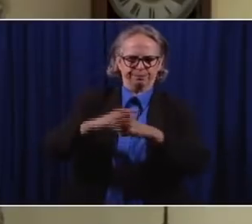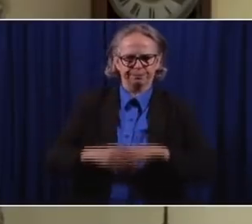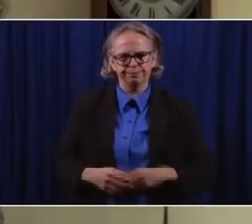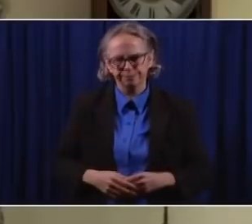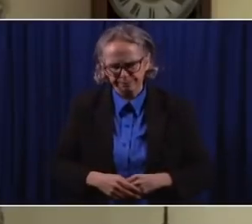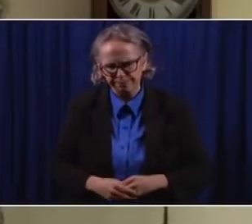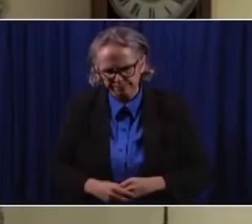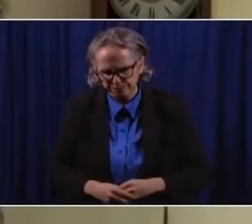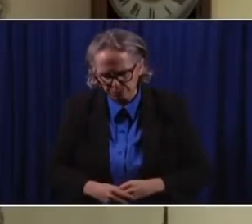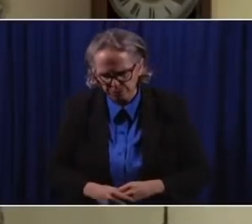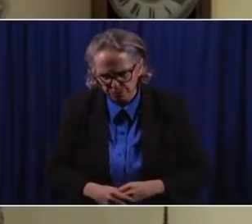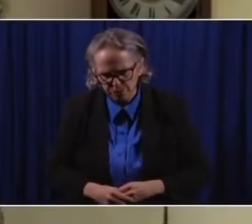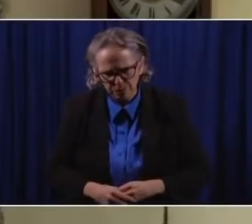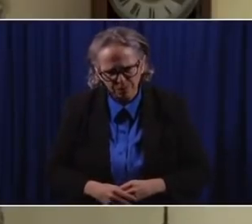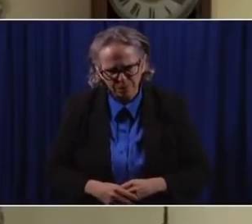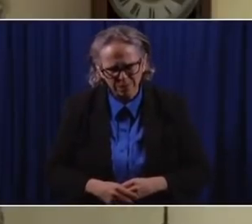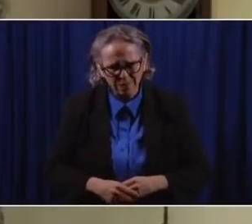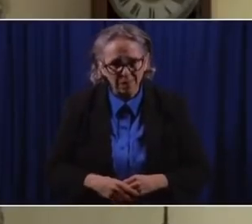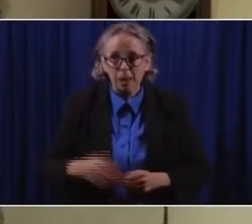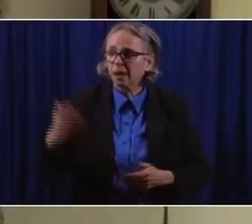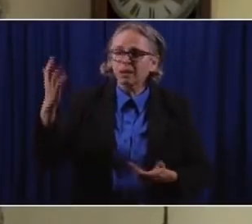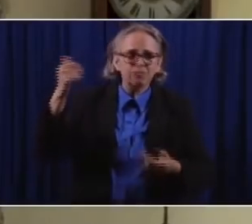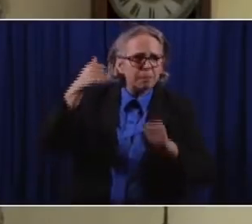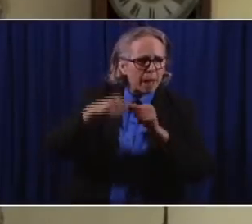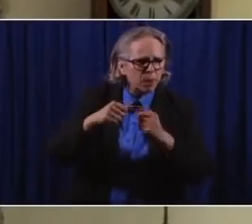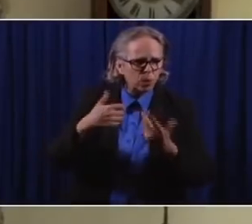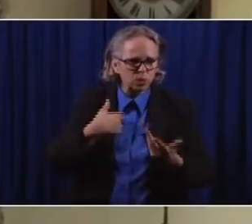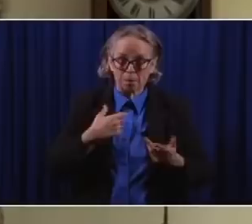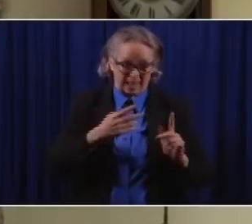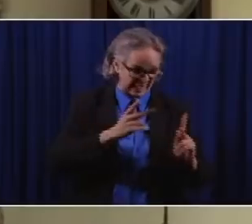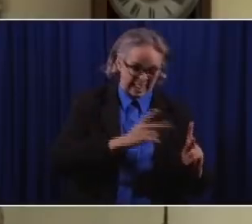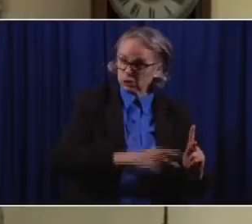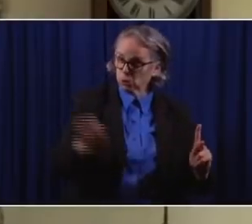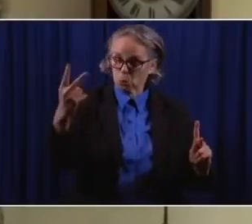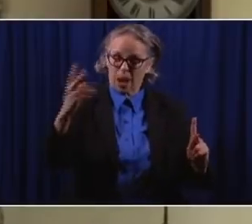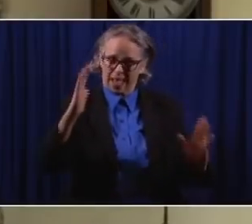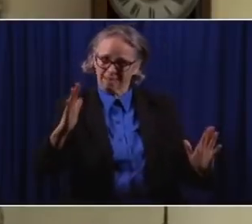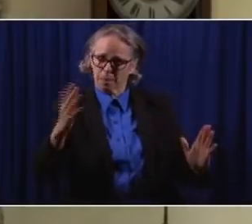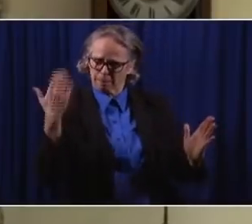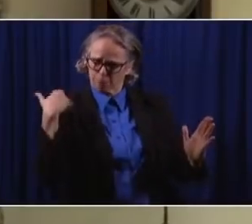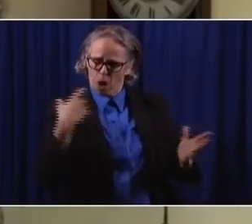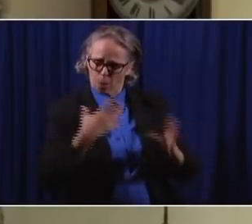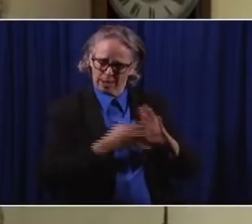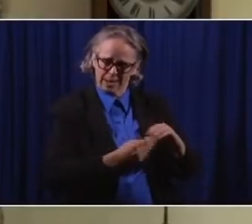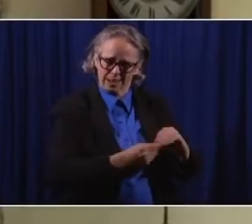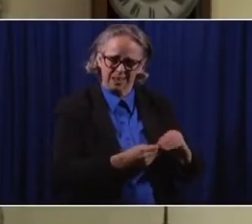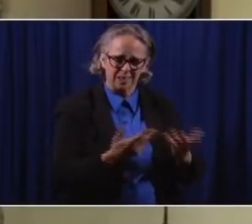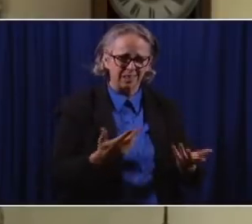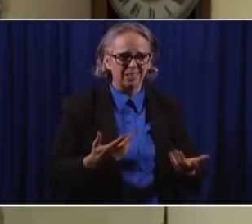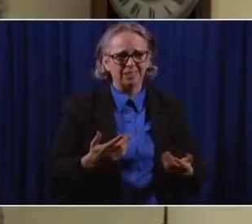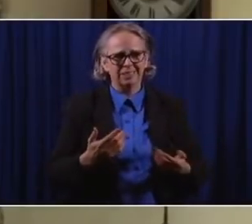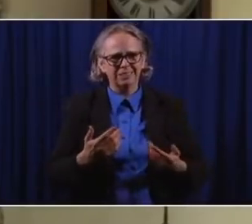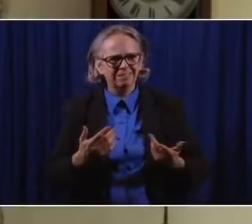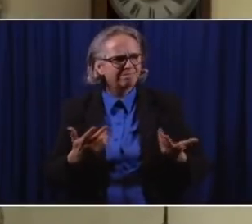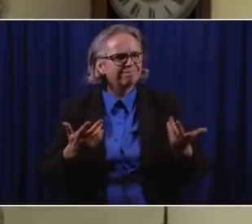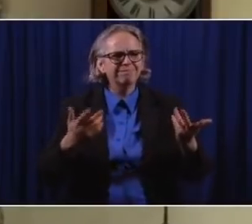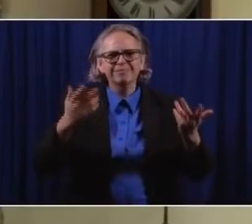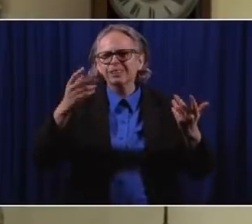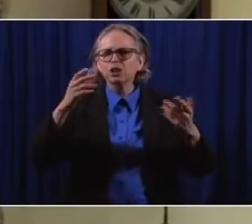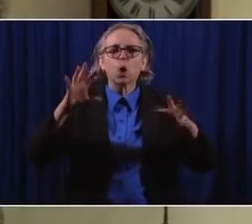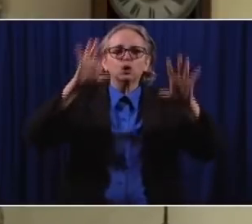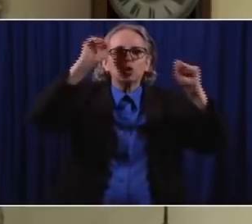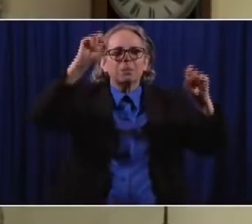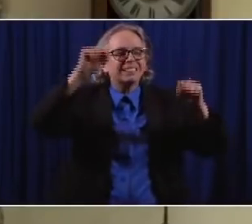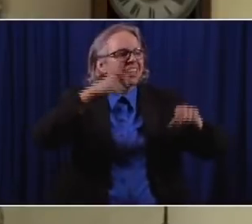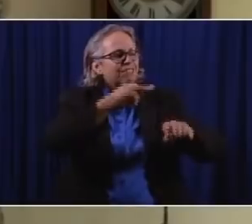elementary and our secondary schools, K through 12, where I think the superintendents, the principals, the school boards,